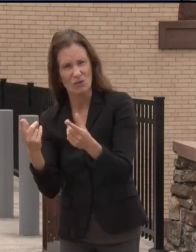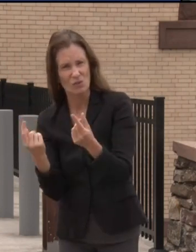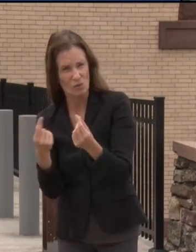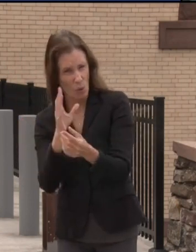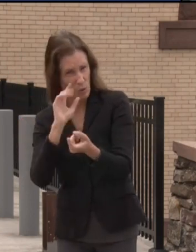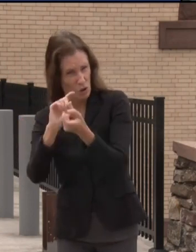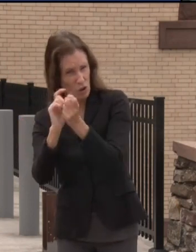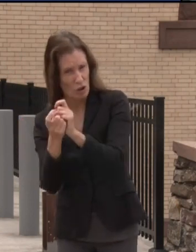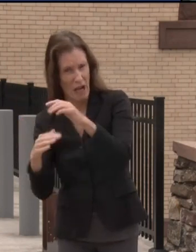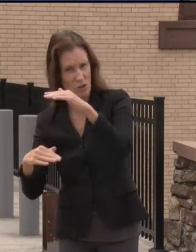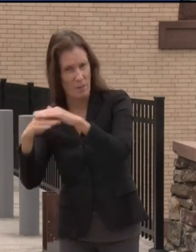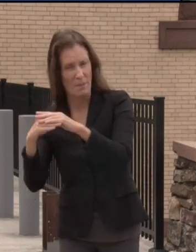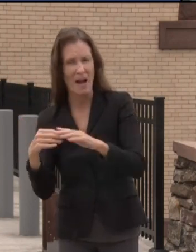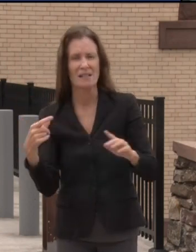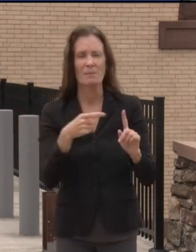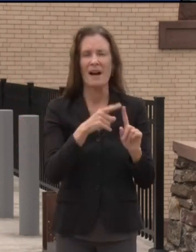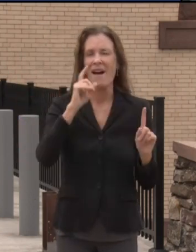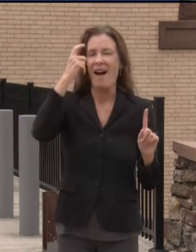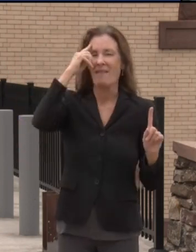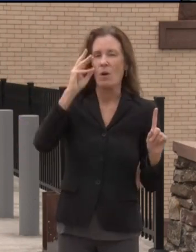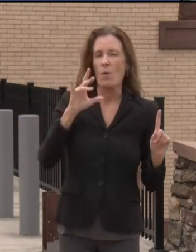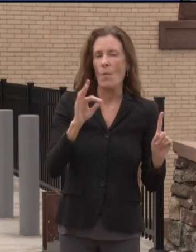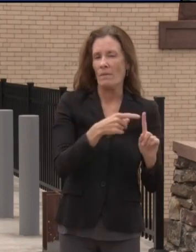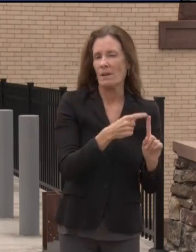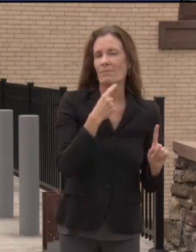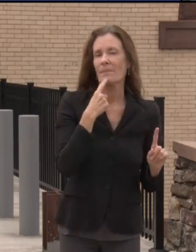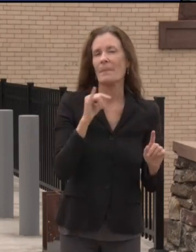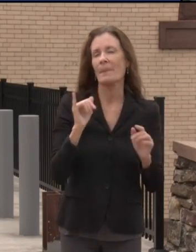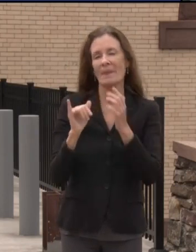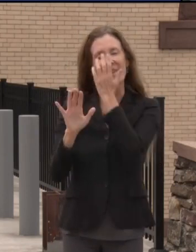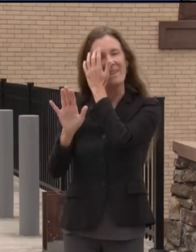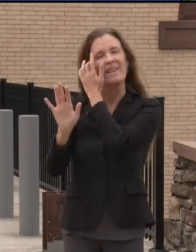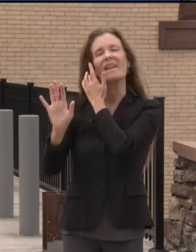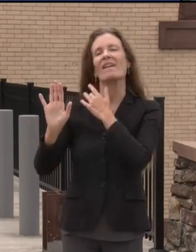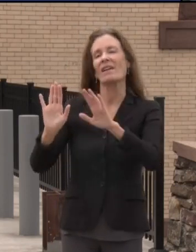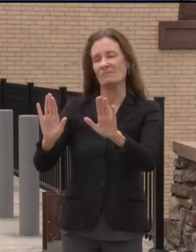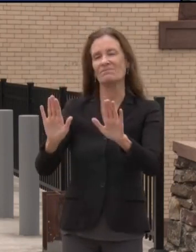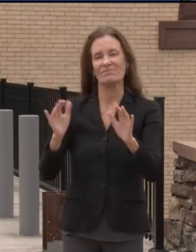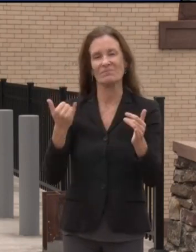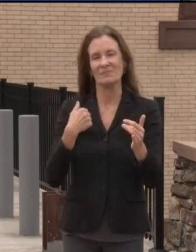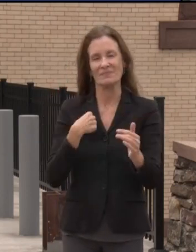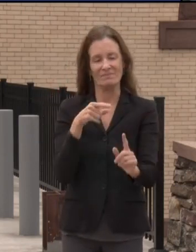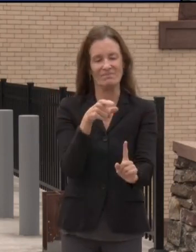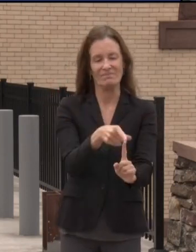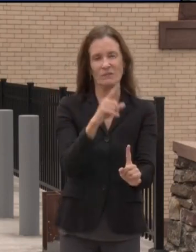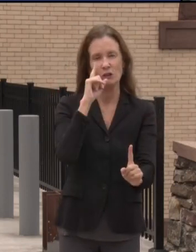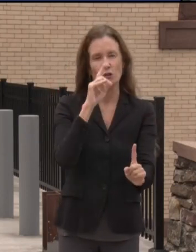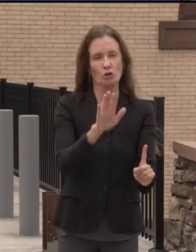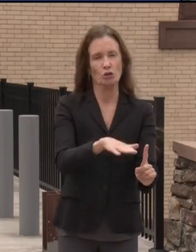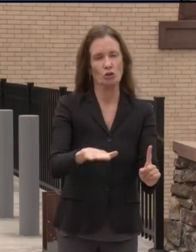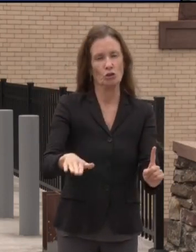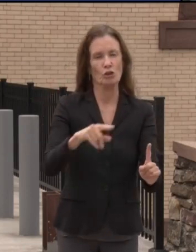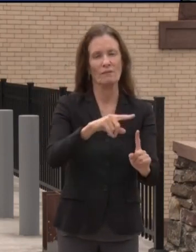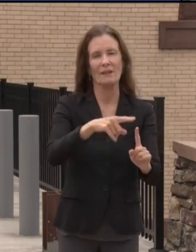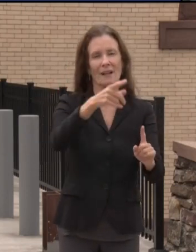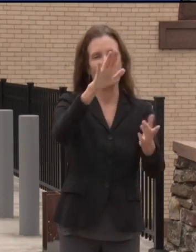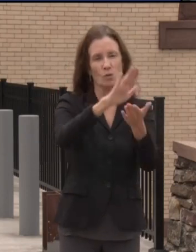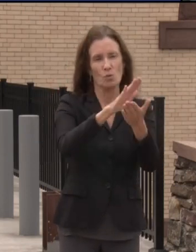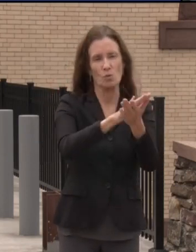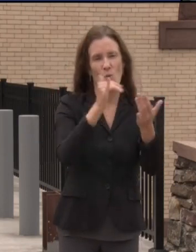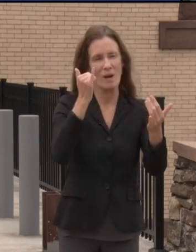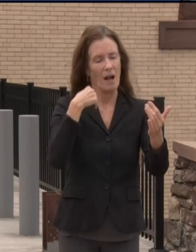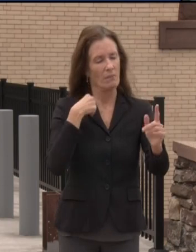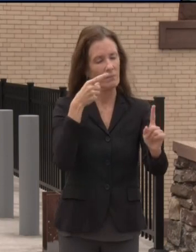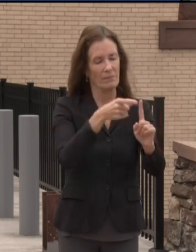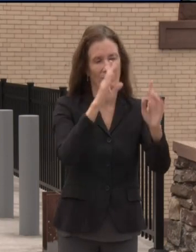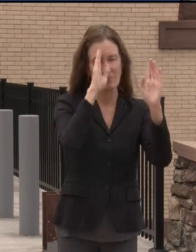our focus right now ought to be getting our kids and our older students in higher education back to school